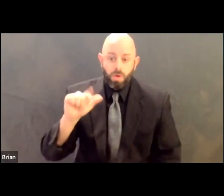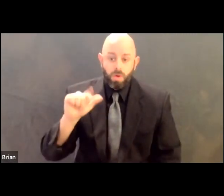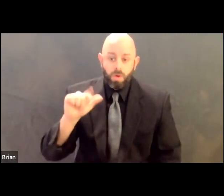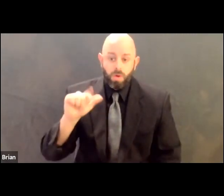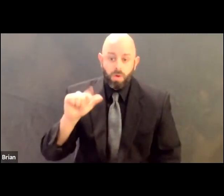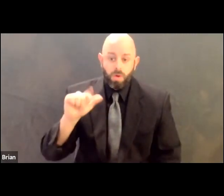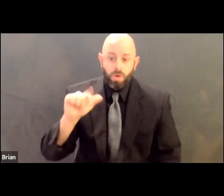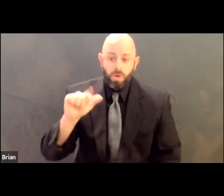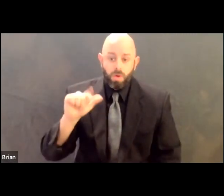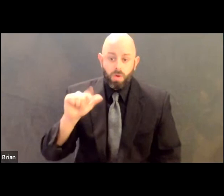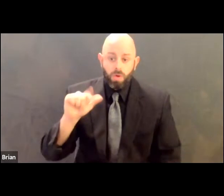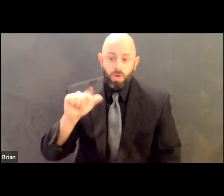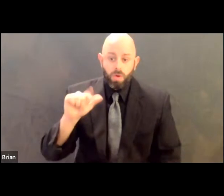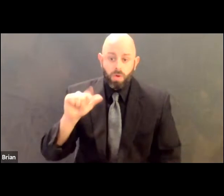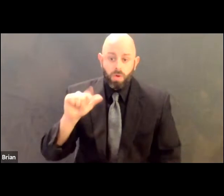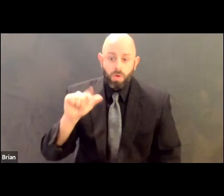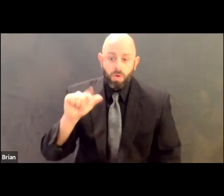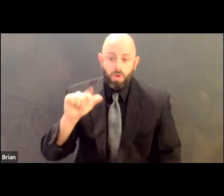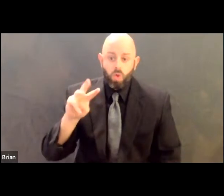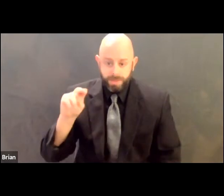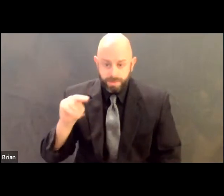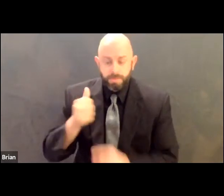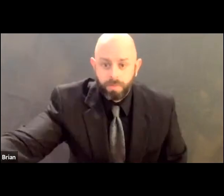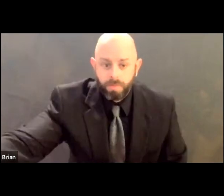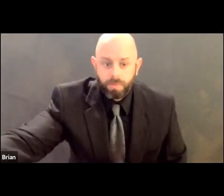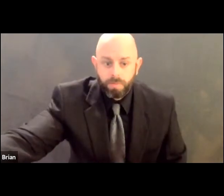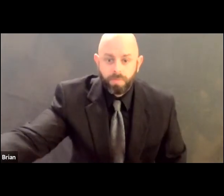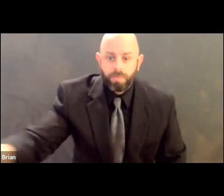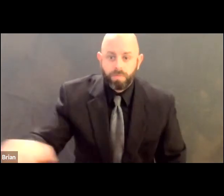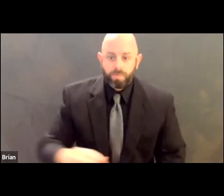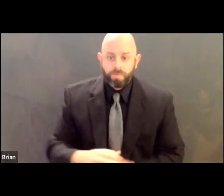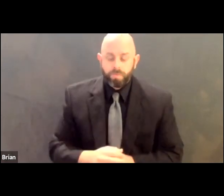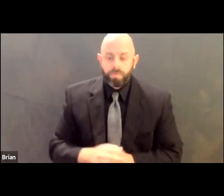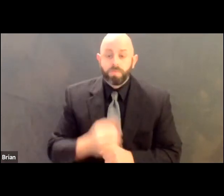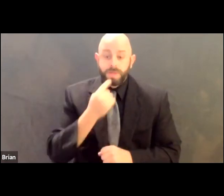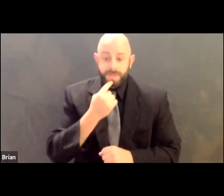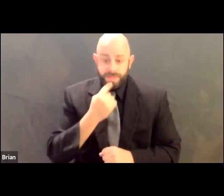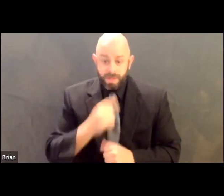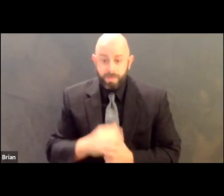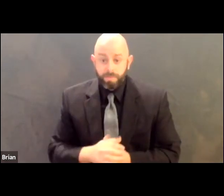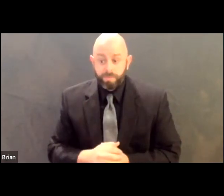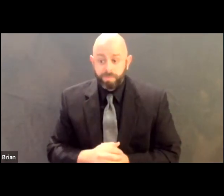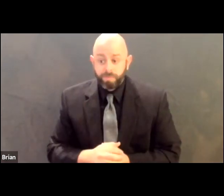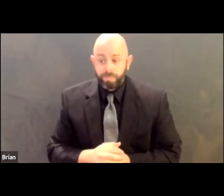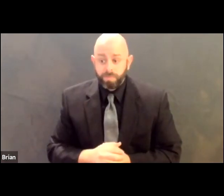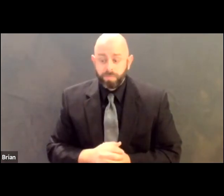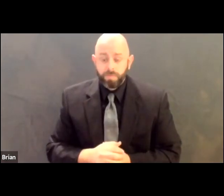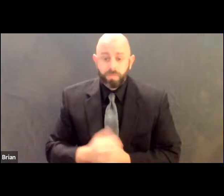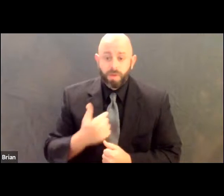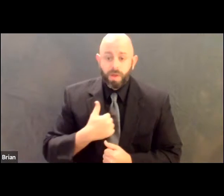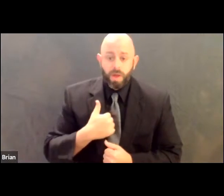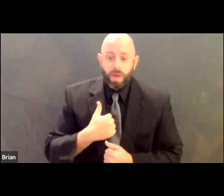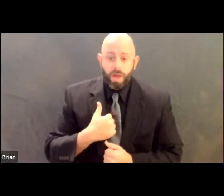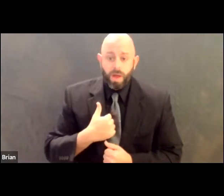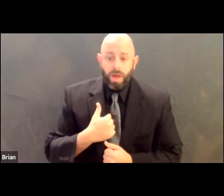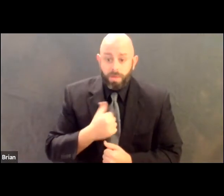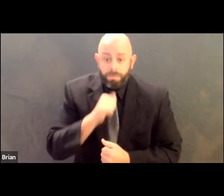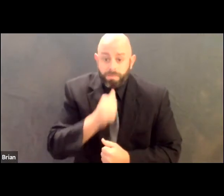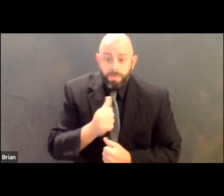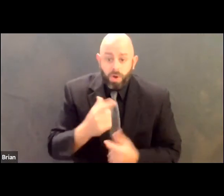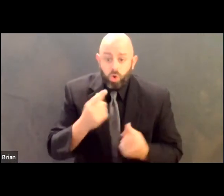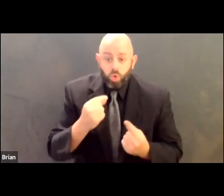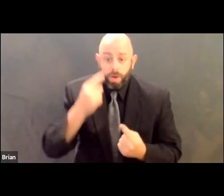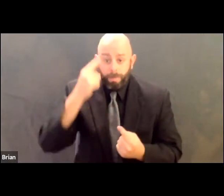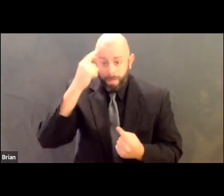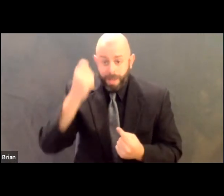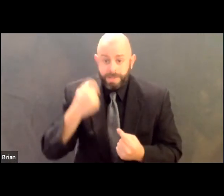of Walgreens, told me, he said, "You know, I'm not doing this out of the goodness of my heart." He